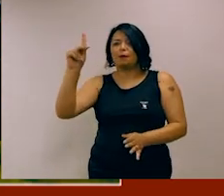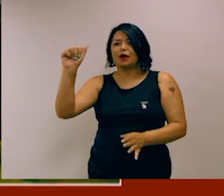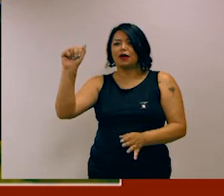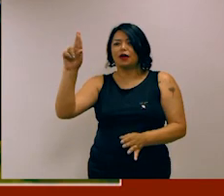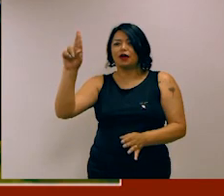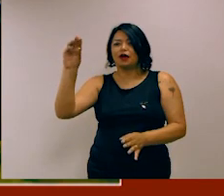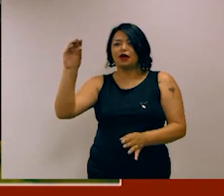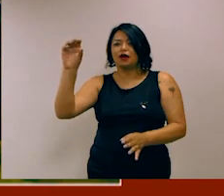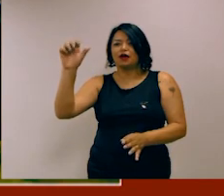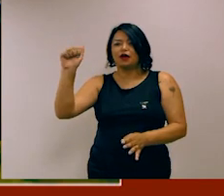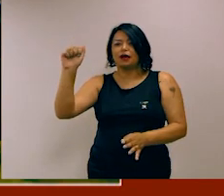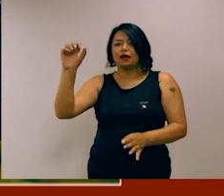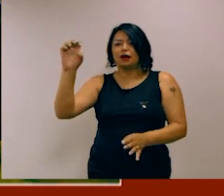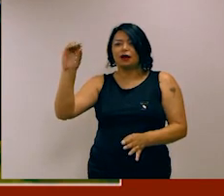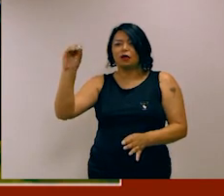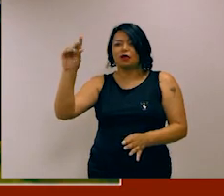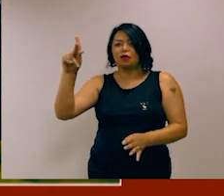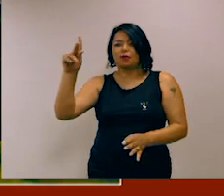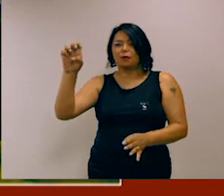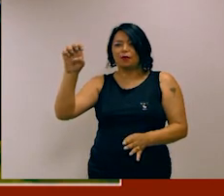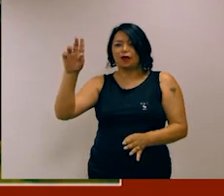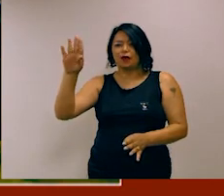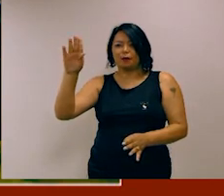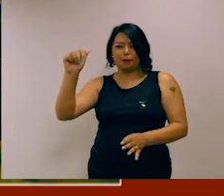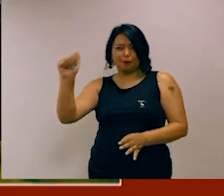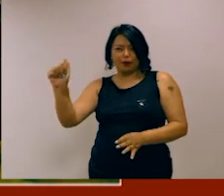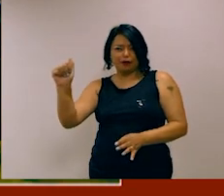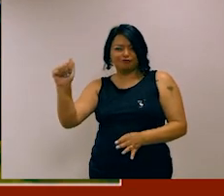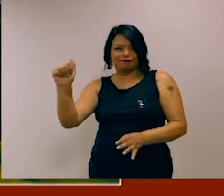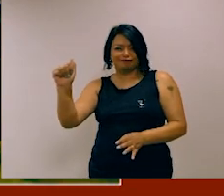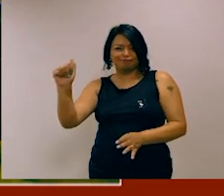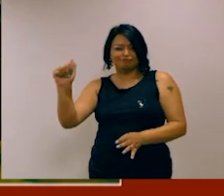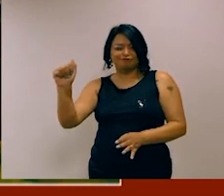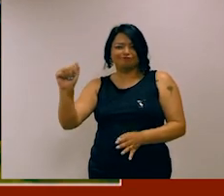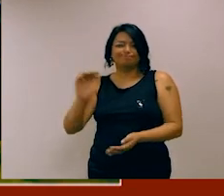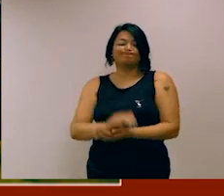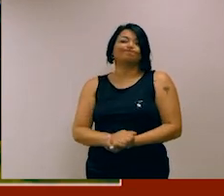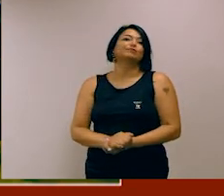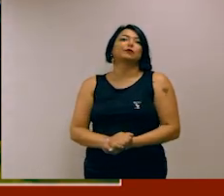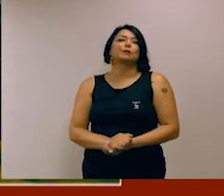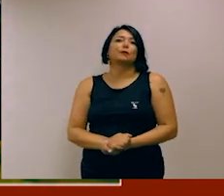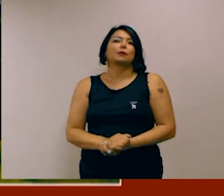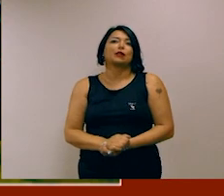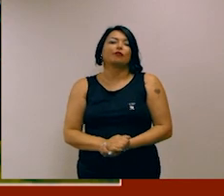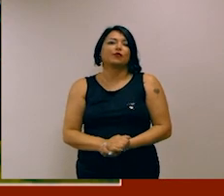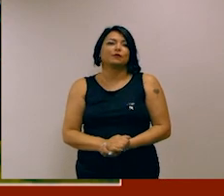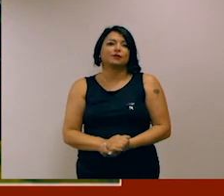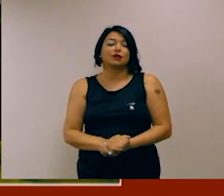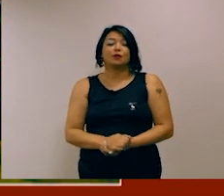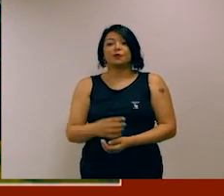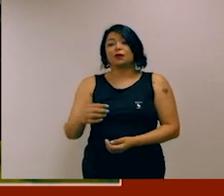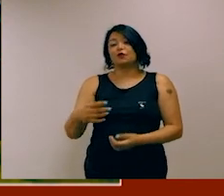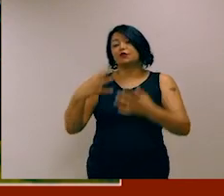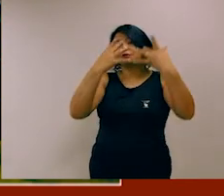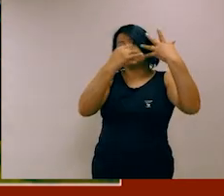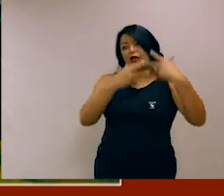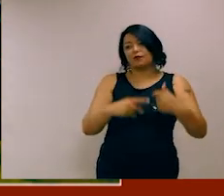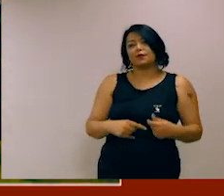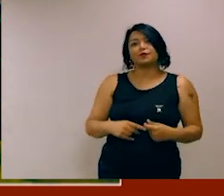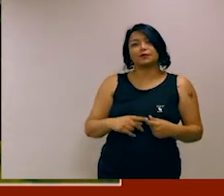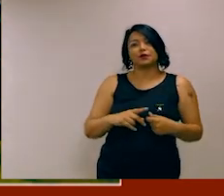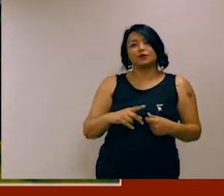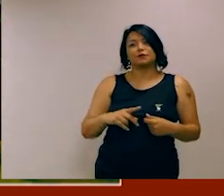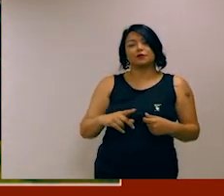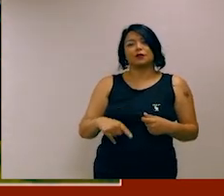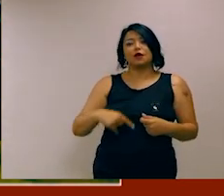Vale. And so we didn't know how many people, we didn't know, and this was the situation there. This was the situation. I'm going to